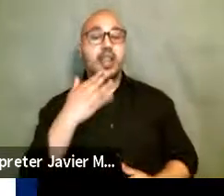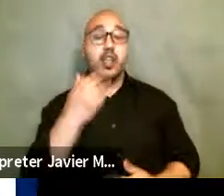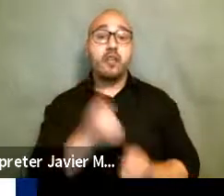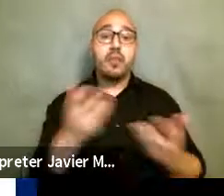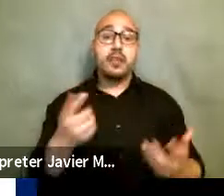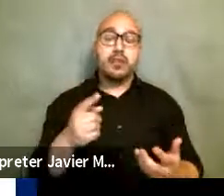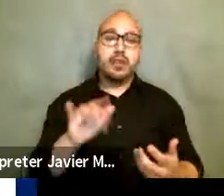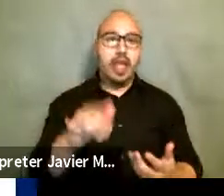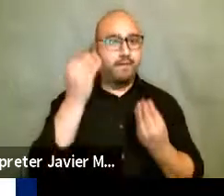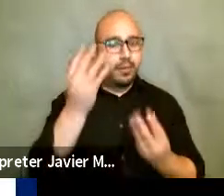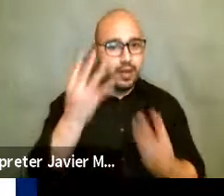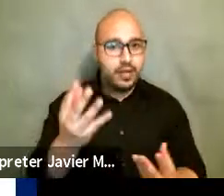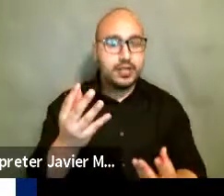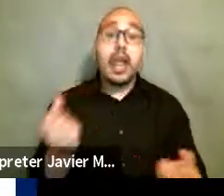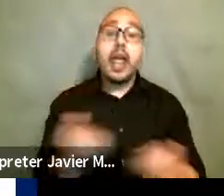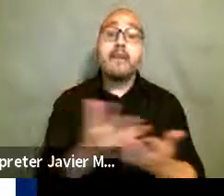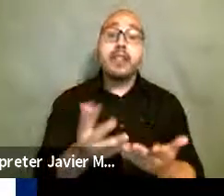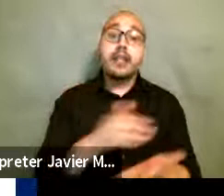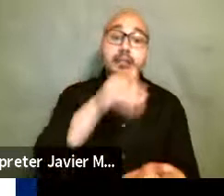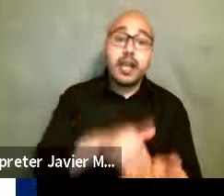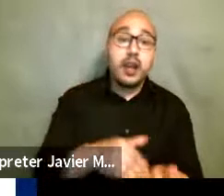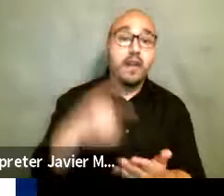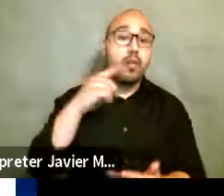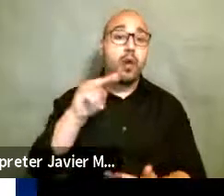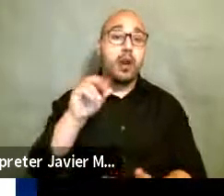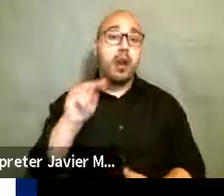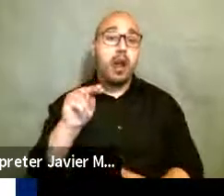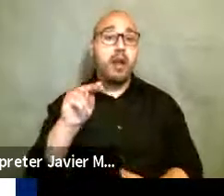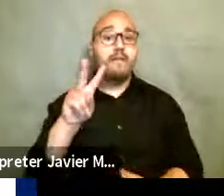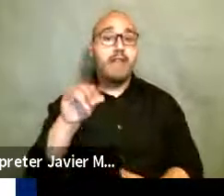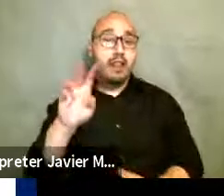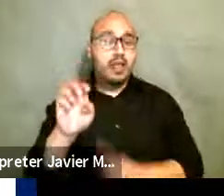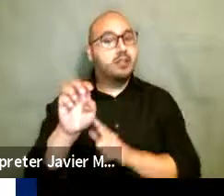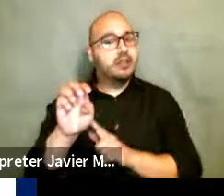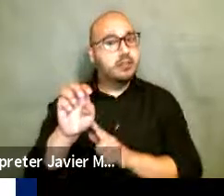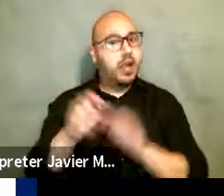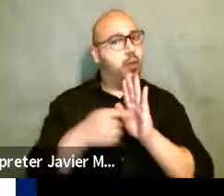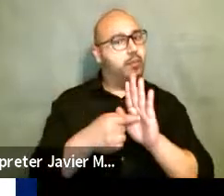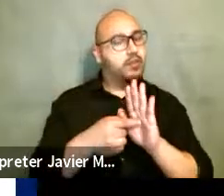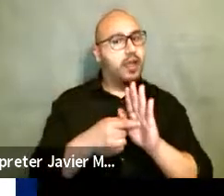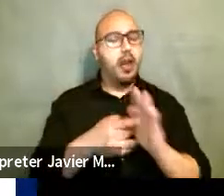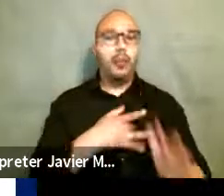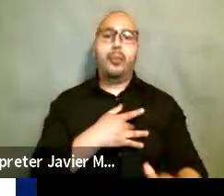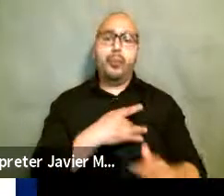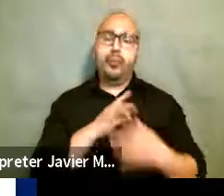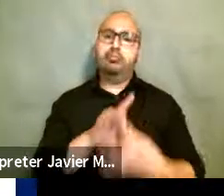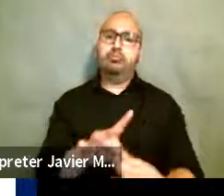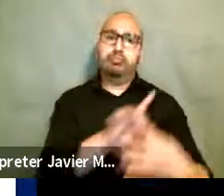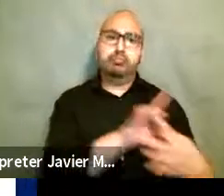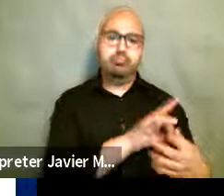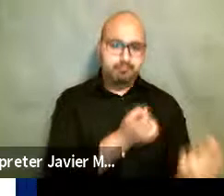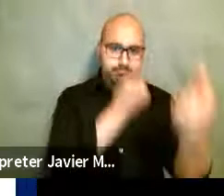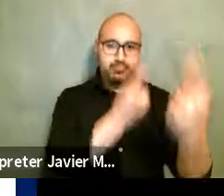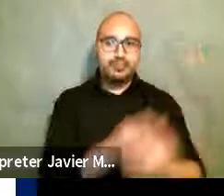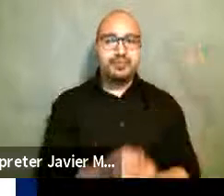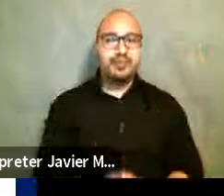the information. Everything the Center for Nonviolence represents is something that calls out to all of our hearts. Thank you. Up